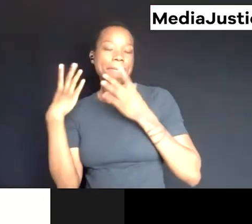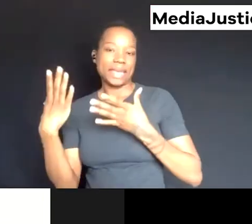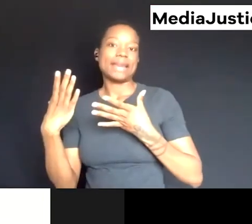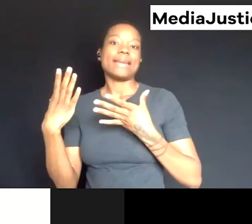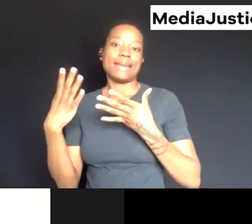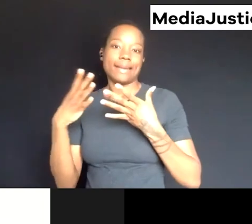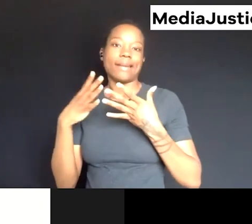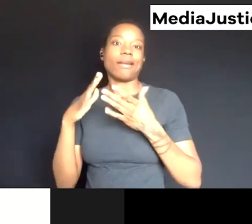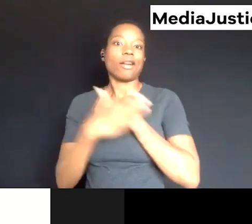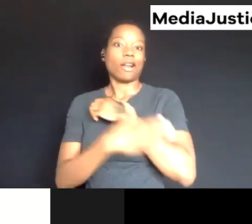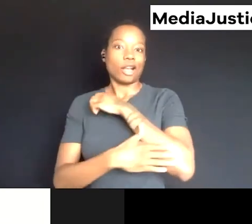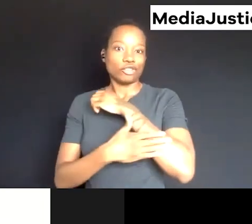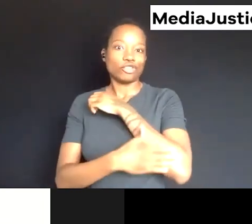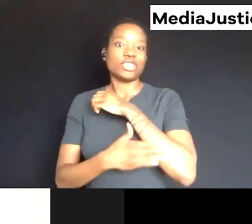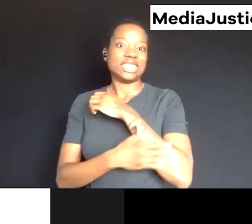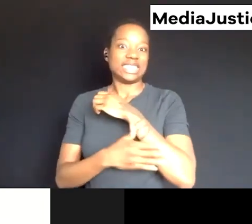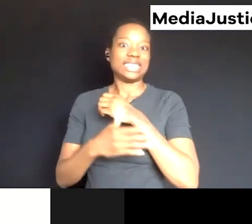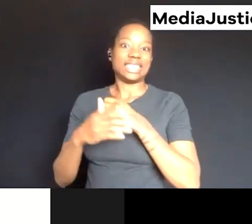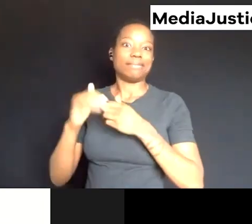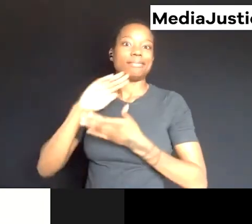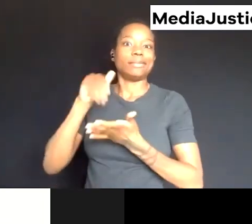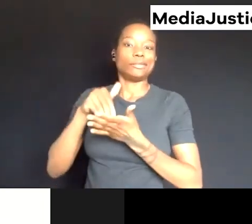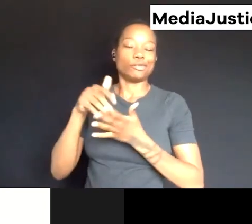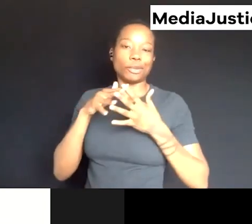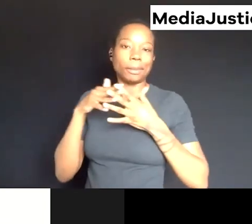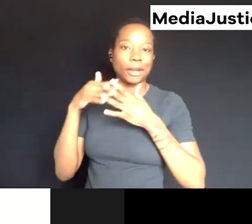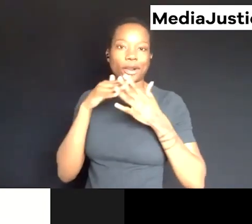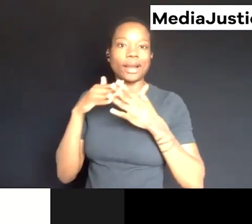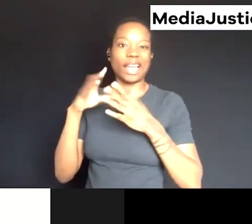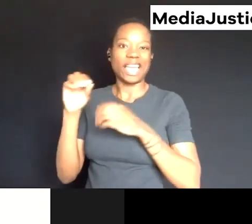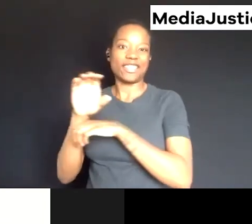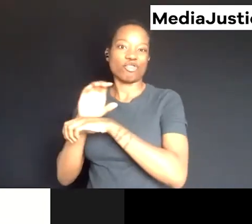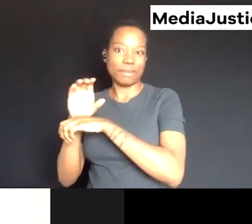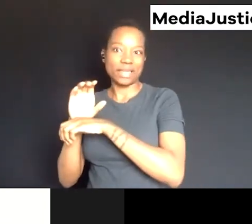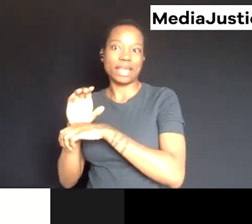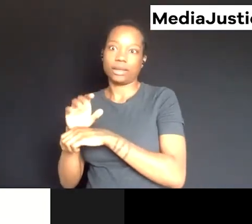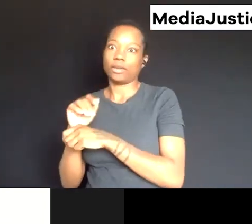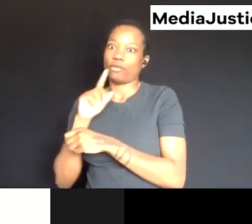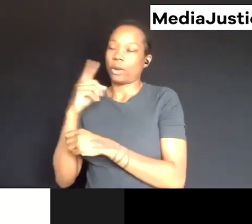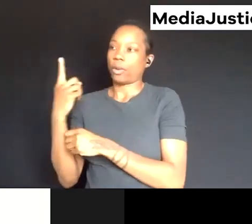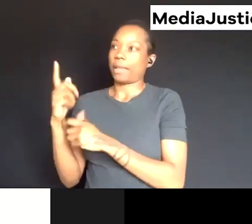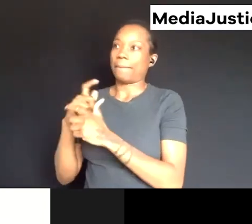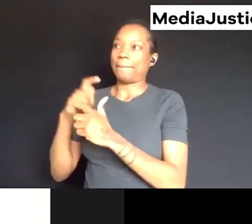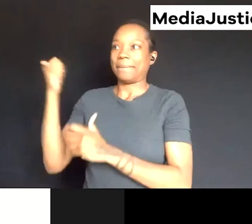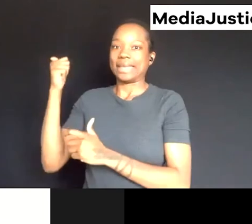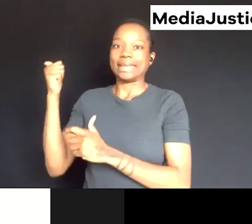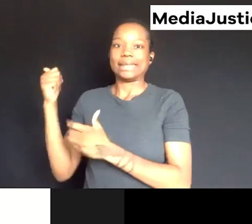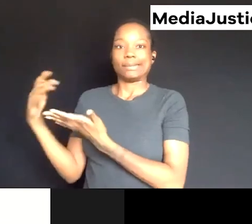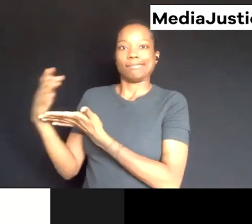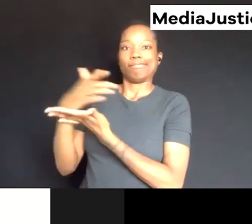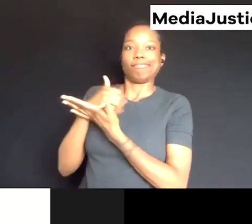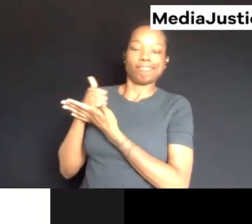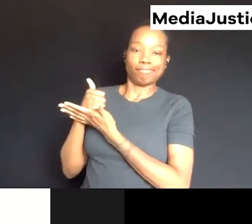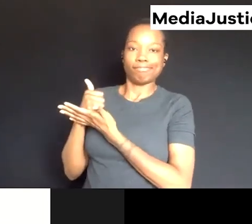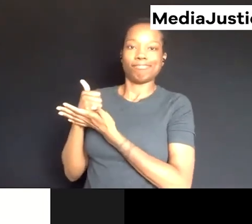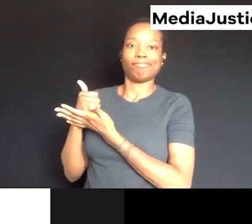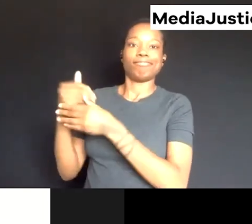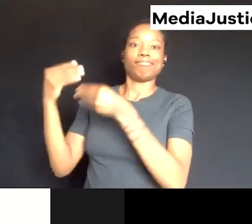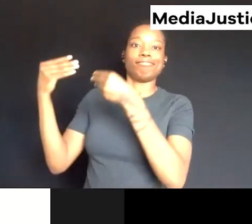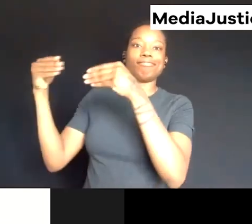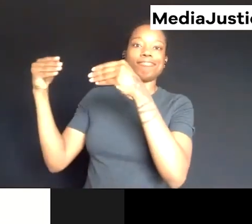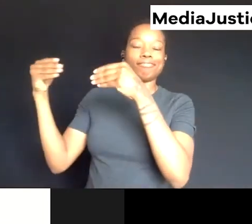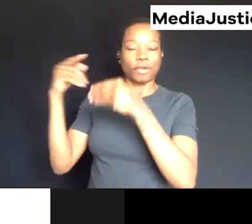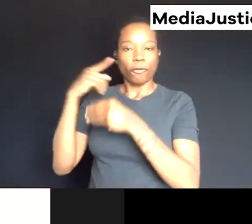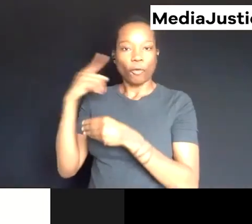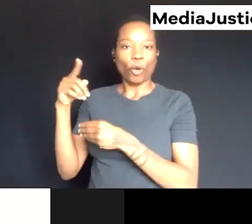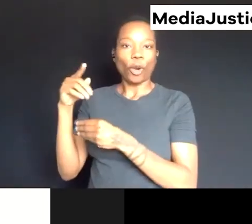They were among the biggest kind of collect manufacturer of bananas and imported bananas to the